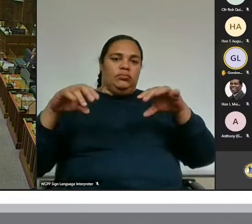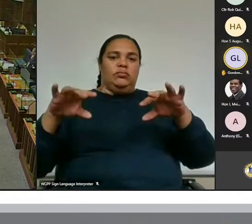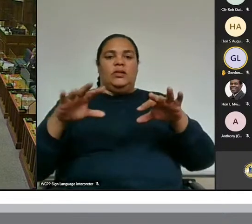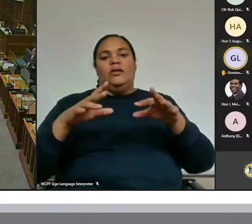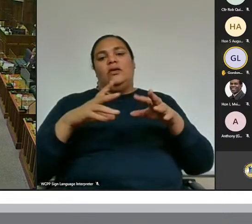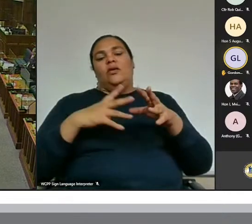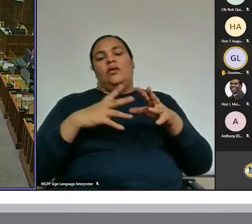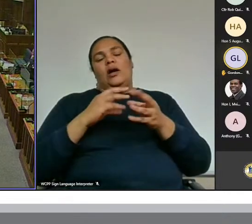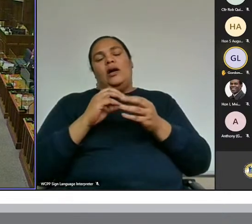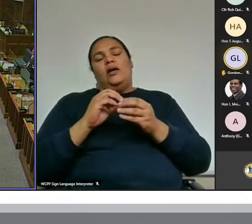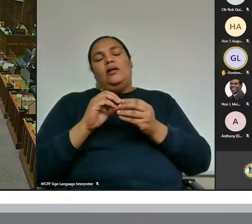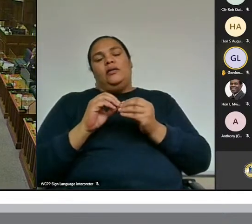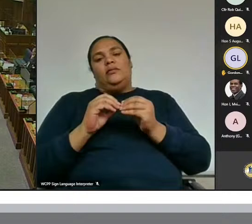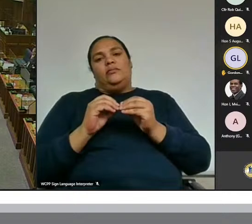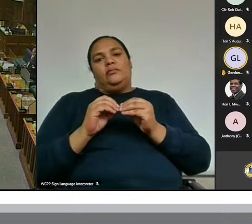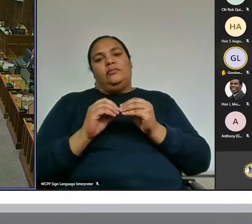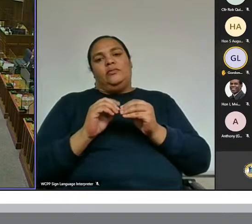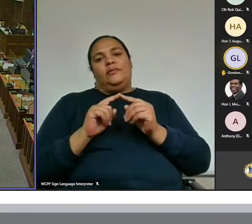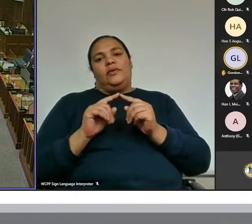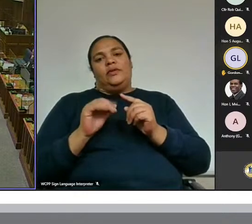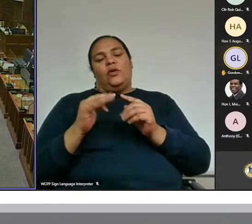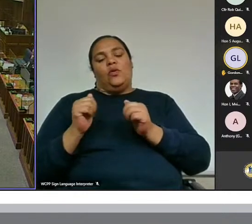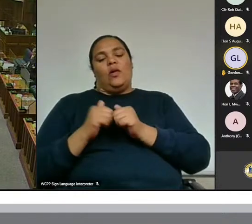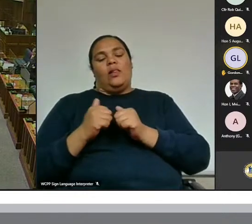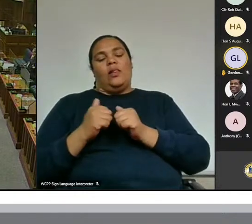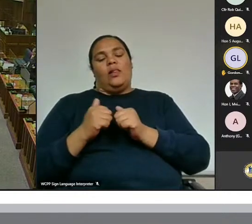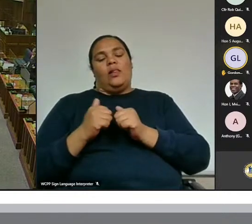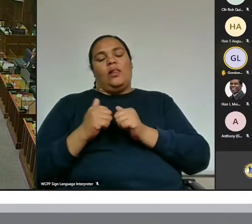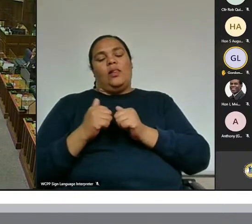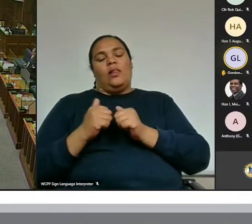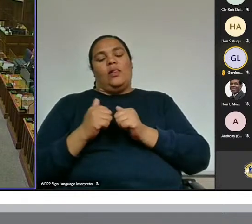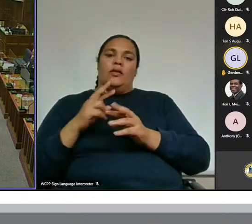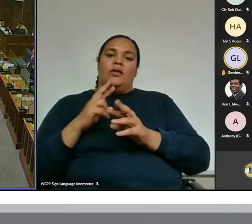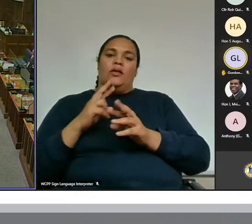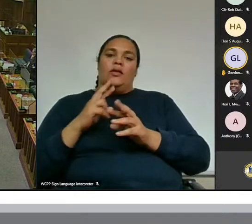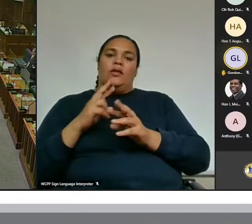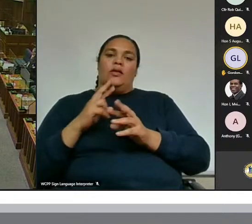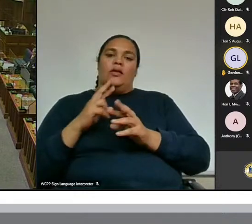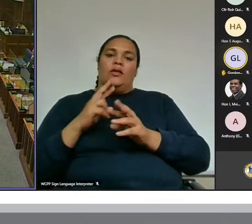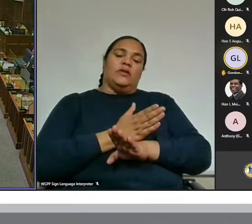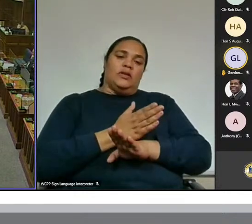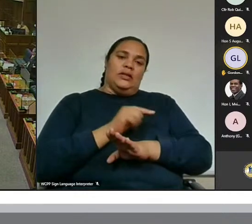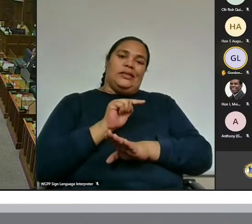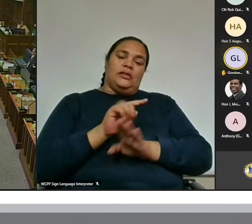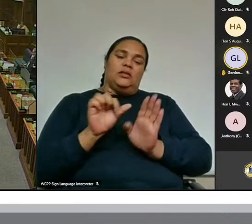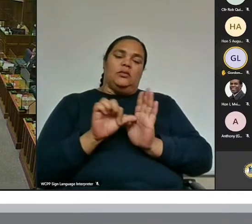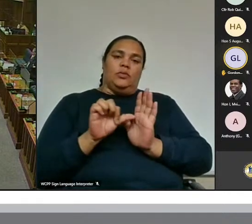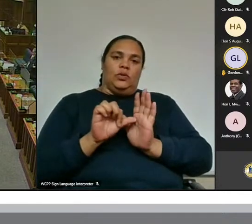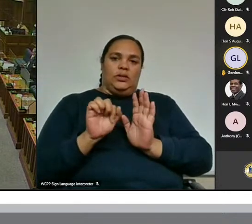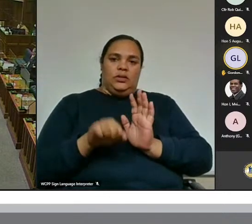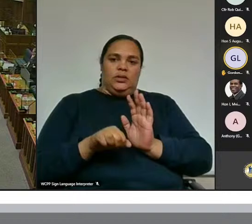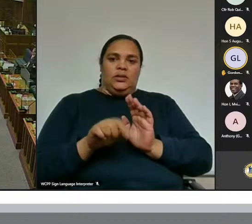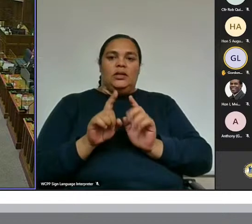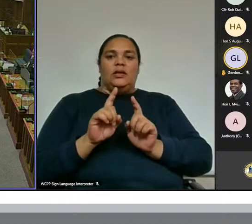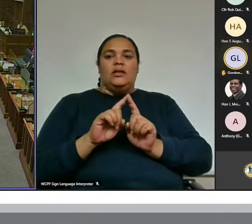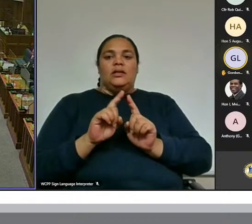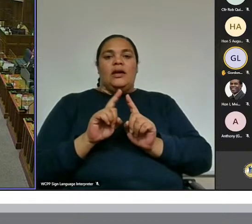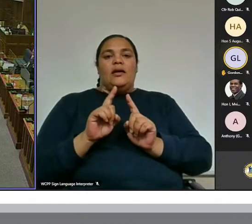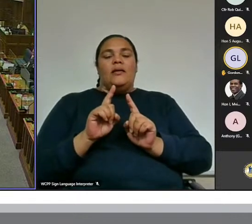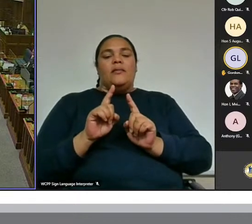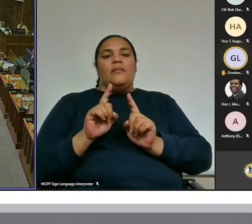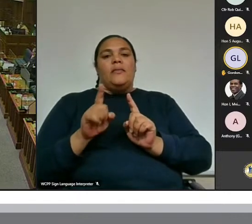street illumination. So my colleague that have made this remark previously is important. Signage